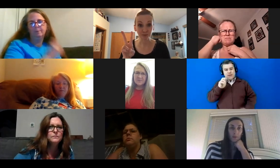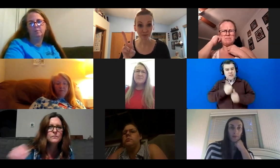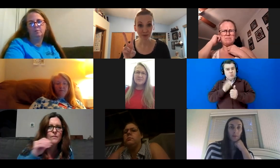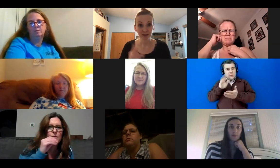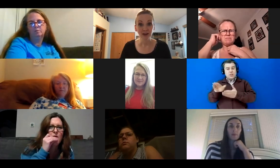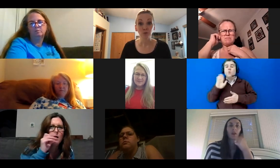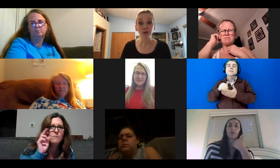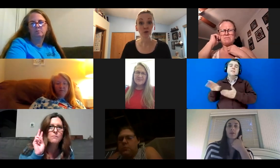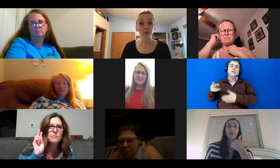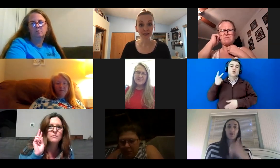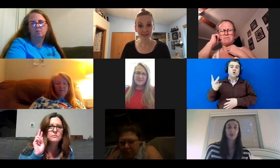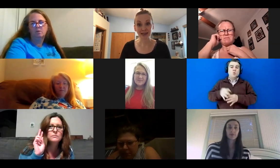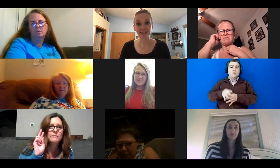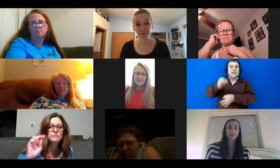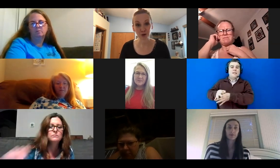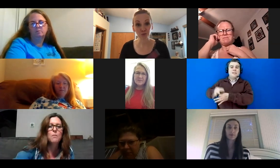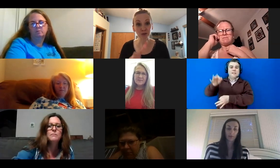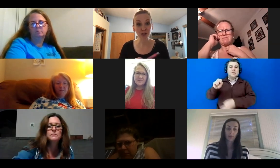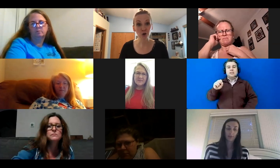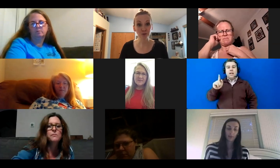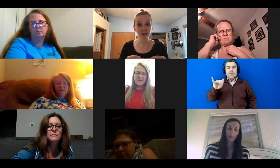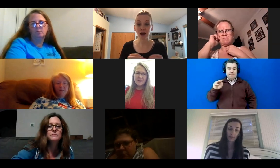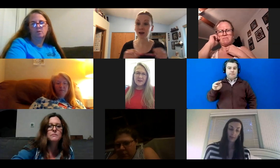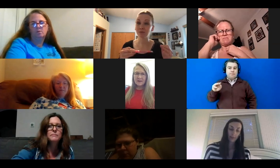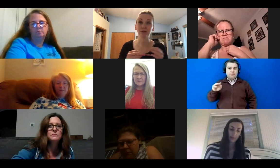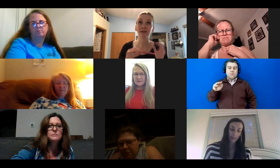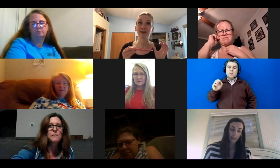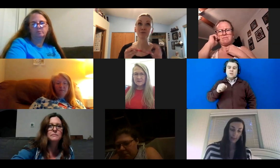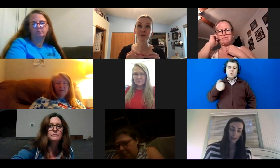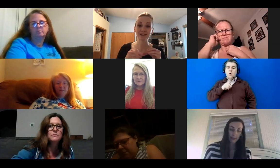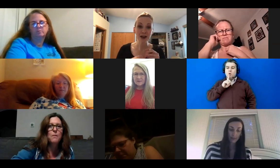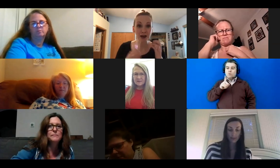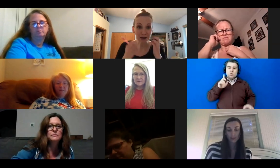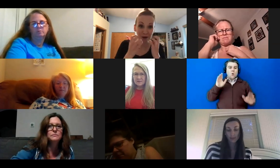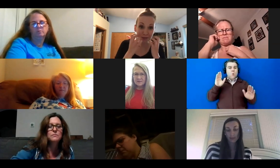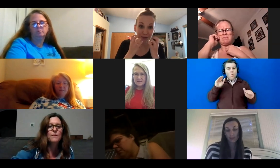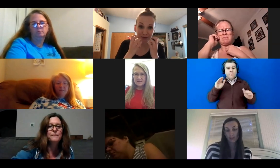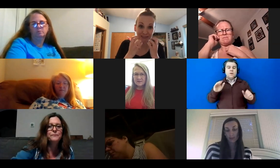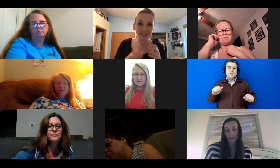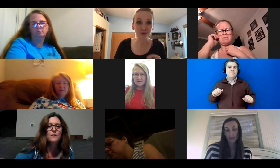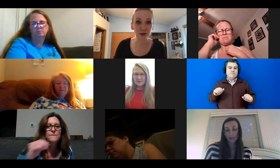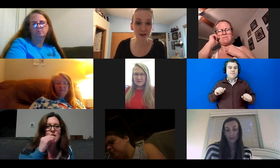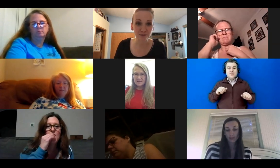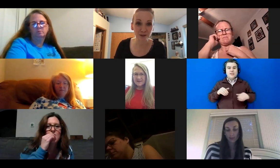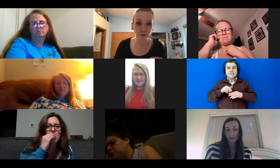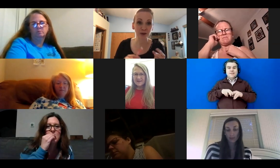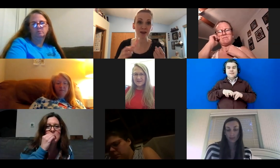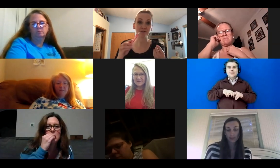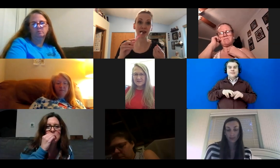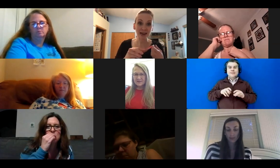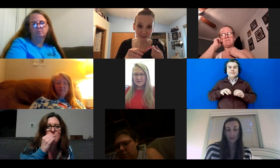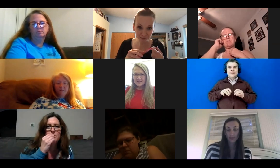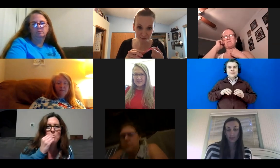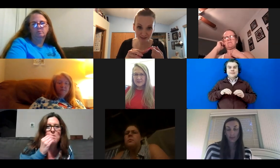2. We are really hoping. I am really on the edge of my seat waiting for them to